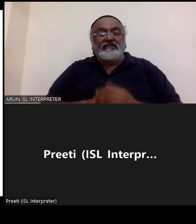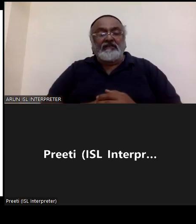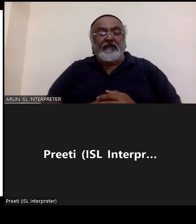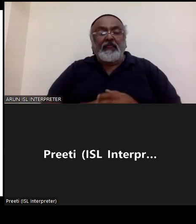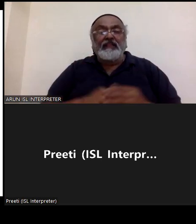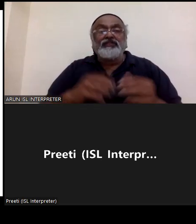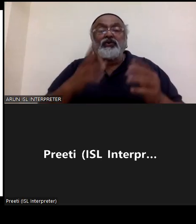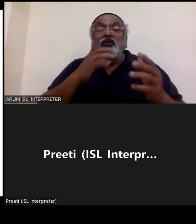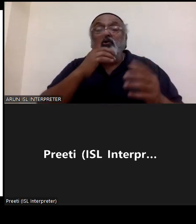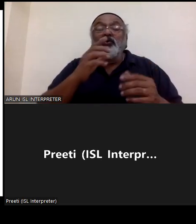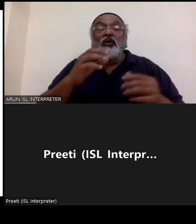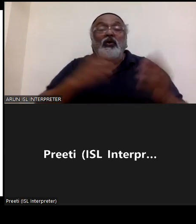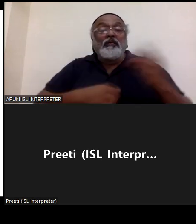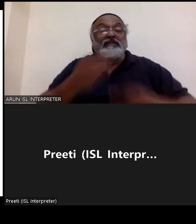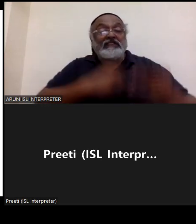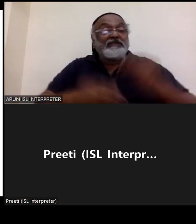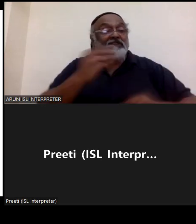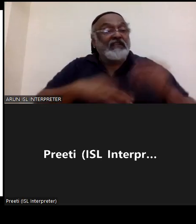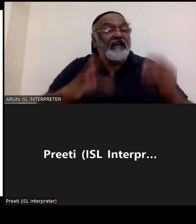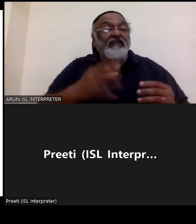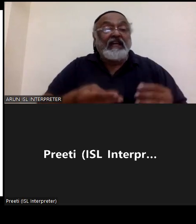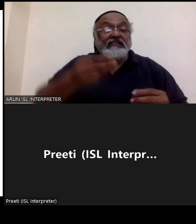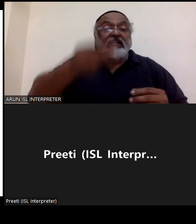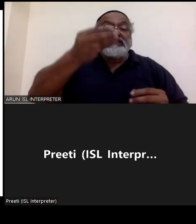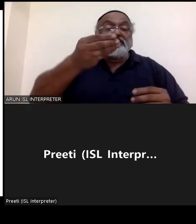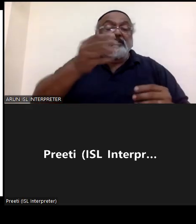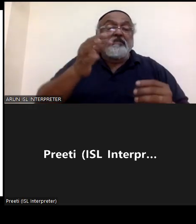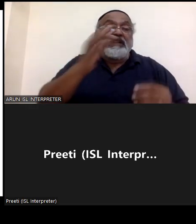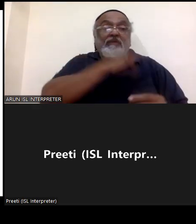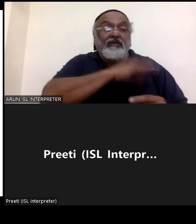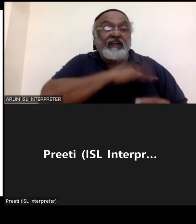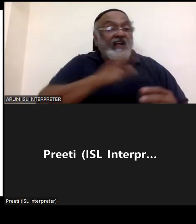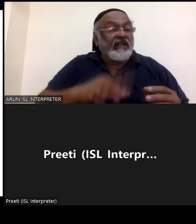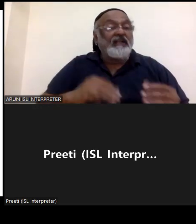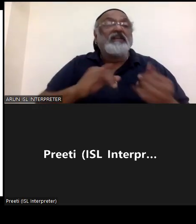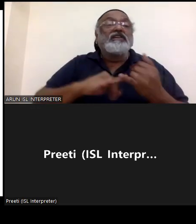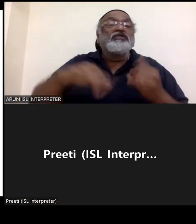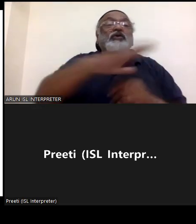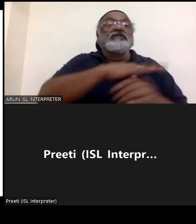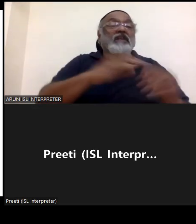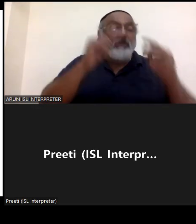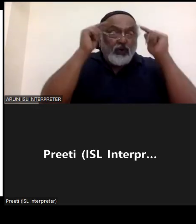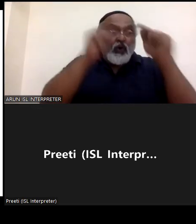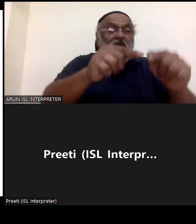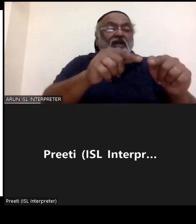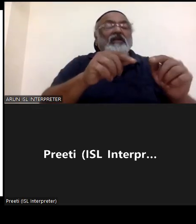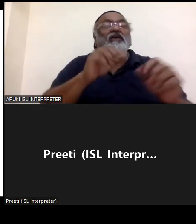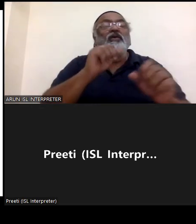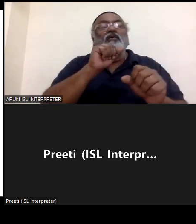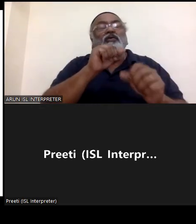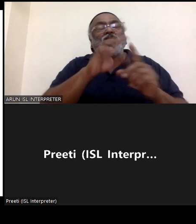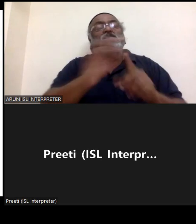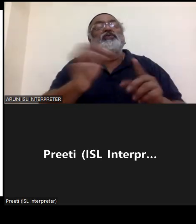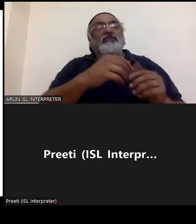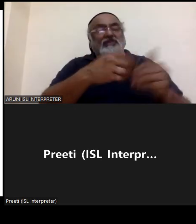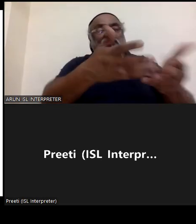business activity into dealing with the social causes. So post this session, I'll be sharing this